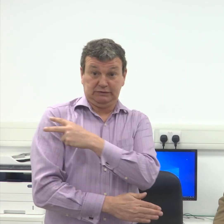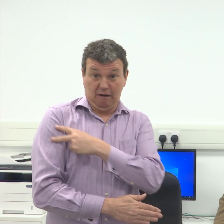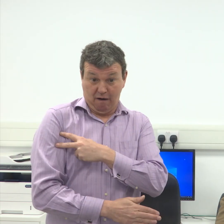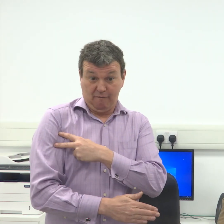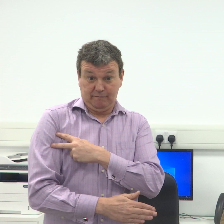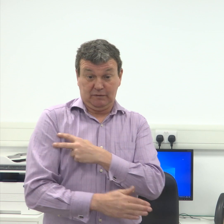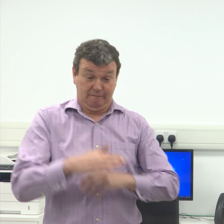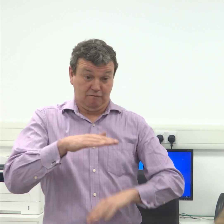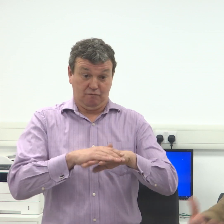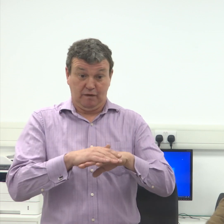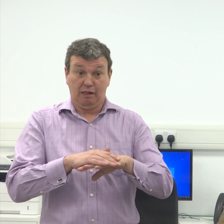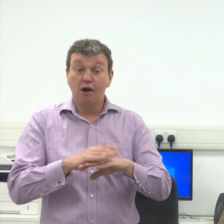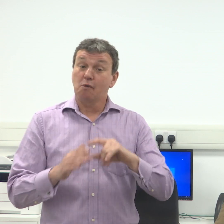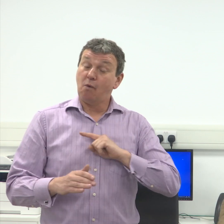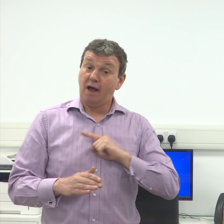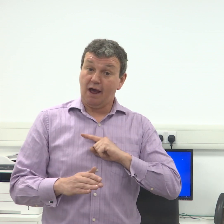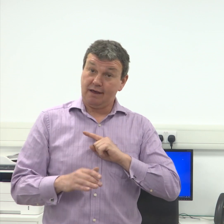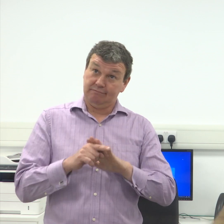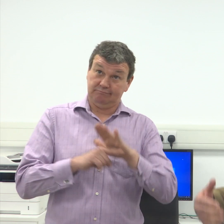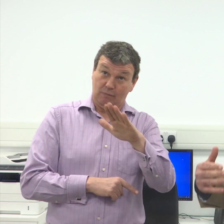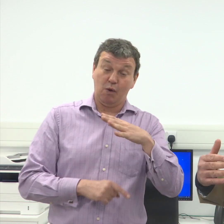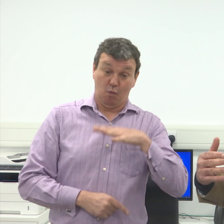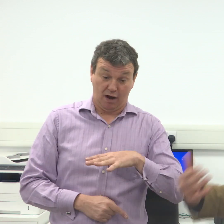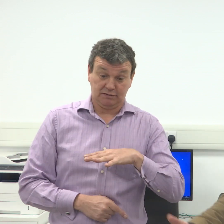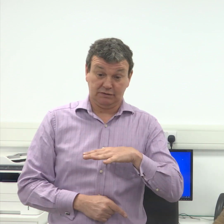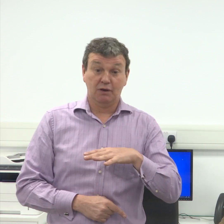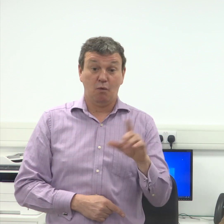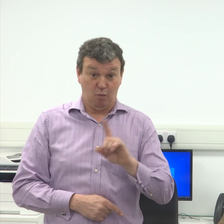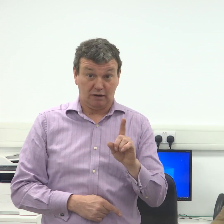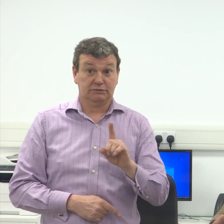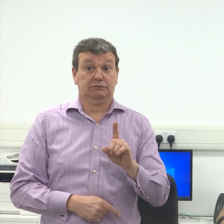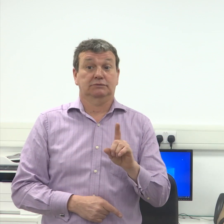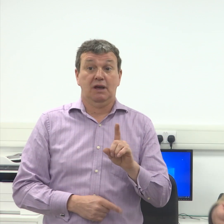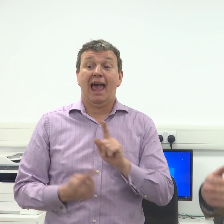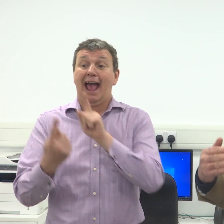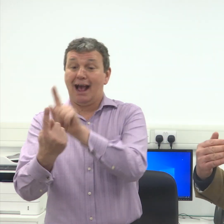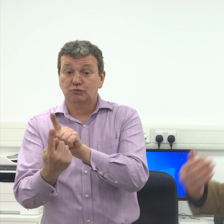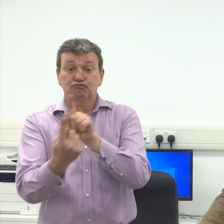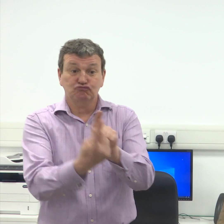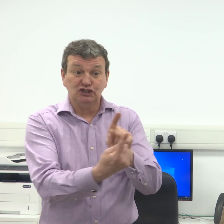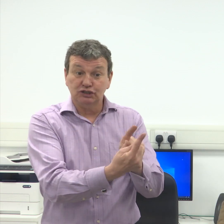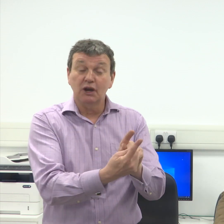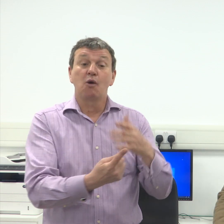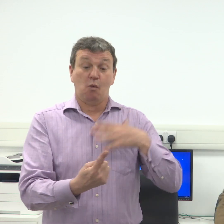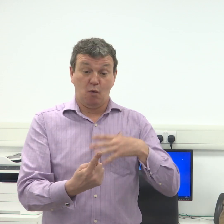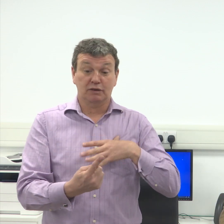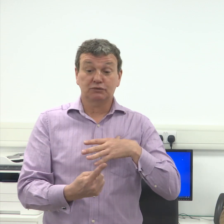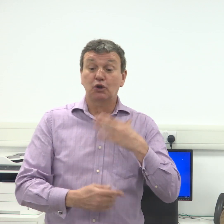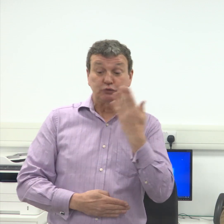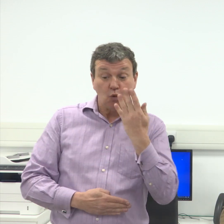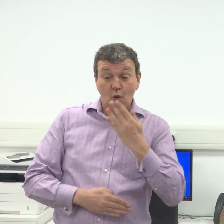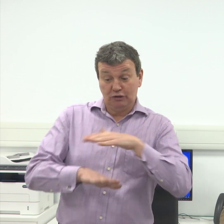investment here. Because what we want to see outreach programs. We want to see children in schools being